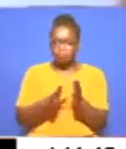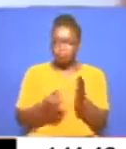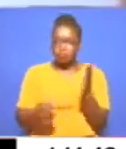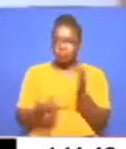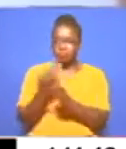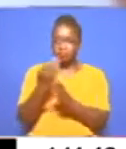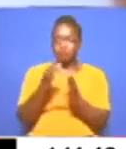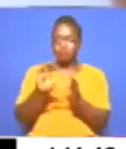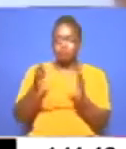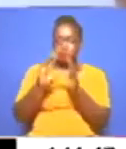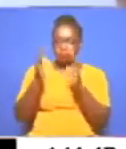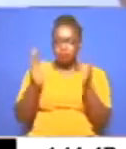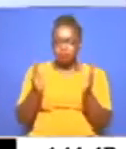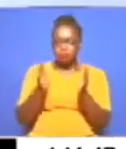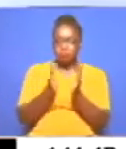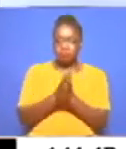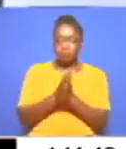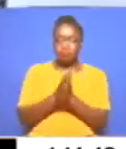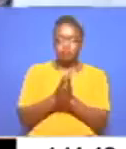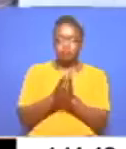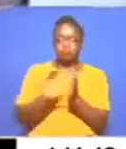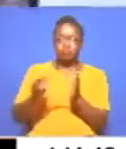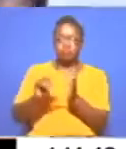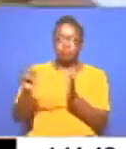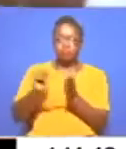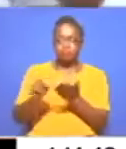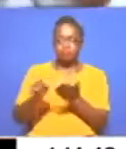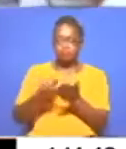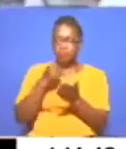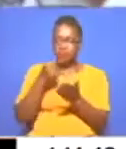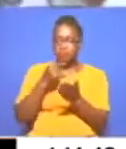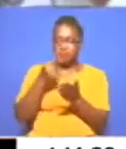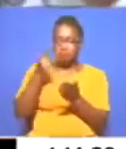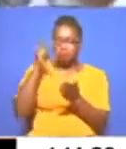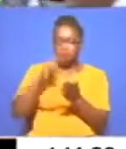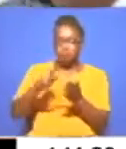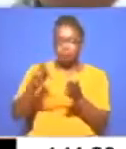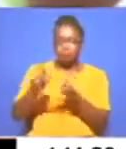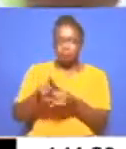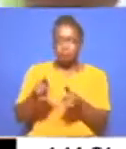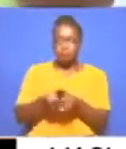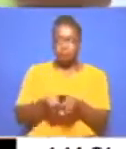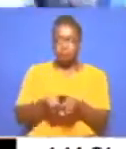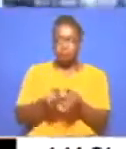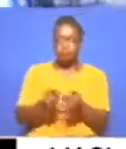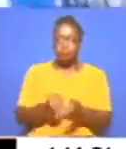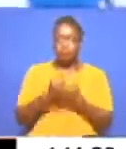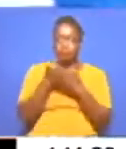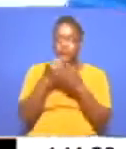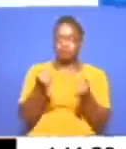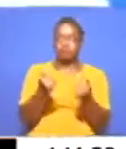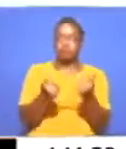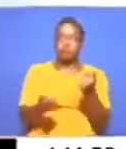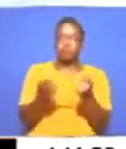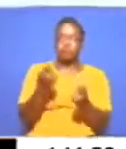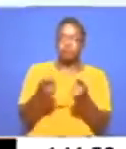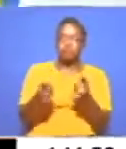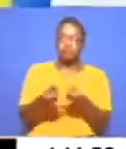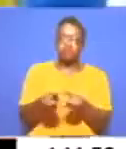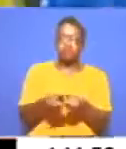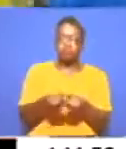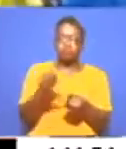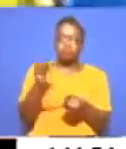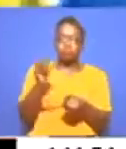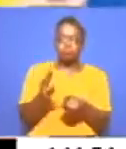County Secretary Hamid Galgalo said that the policy will also help in addressing matters such as gender-based